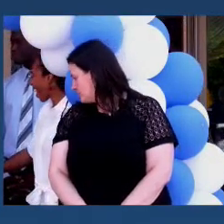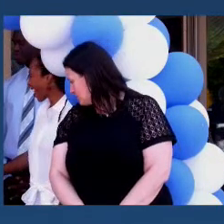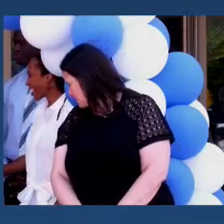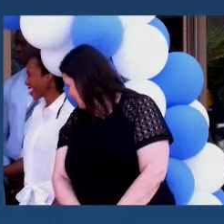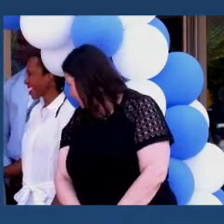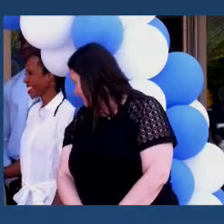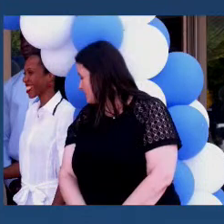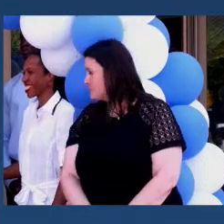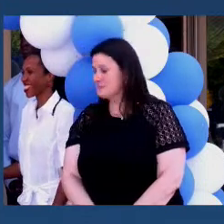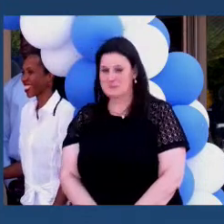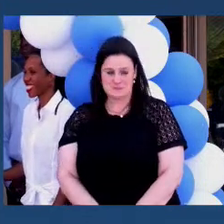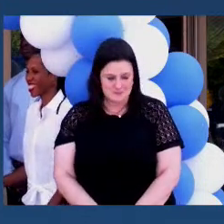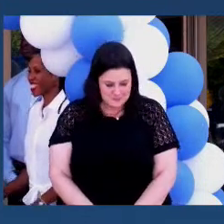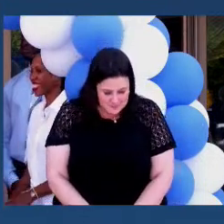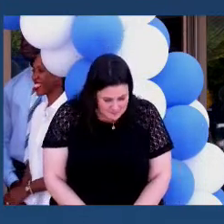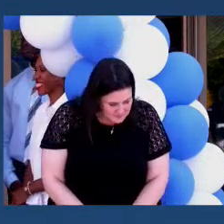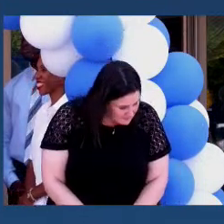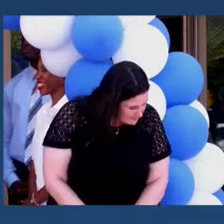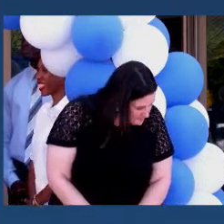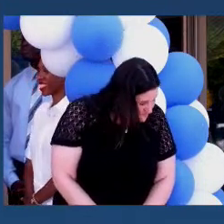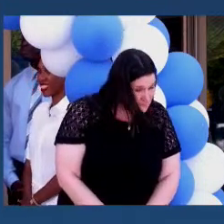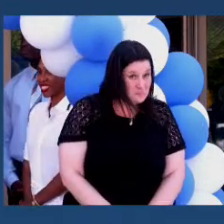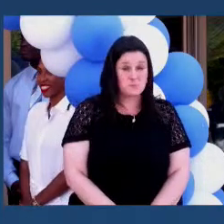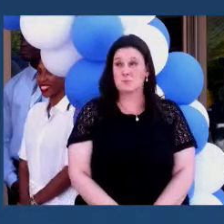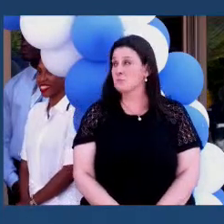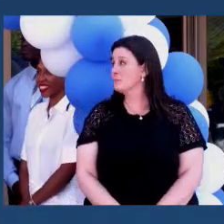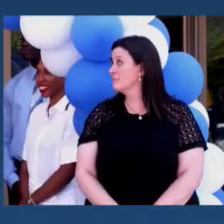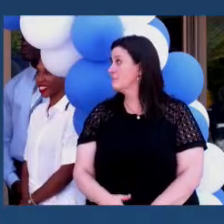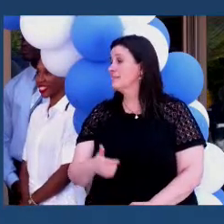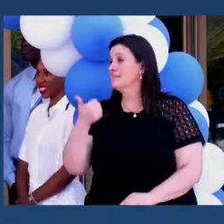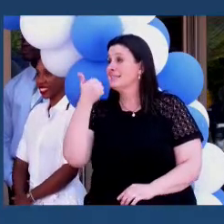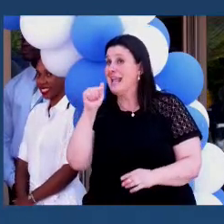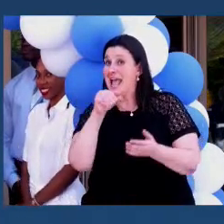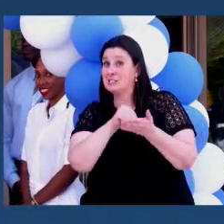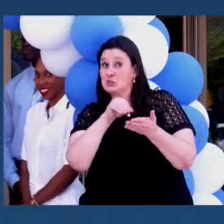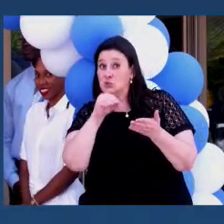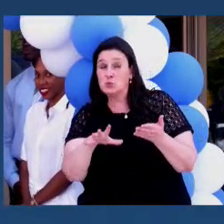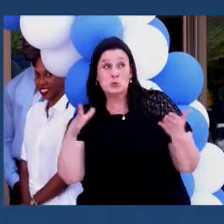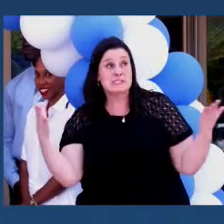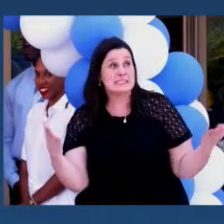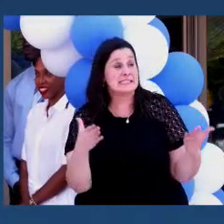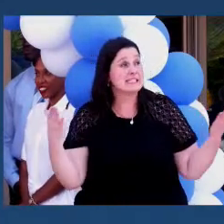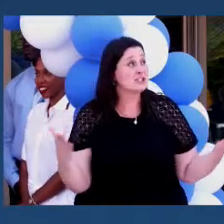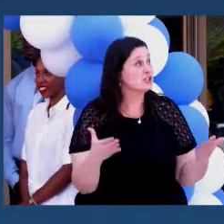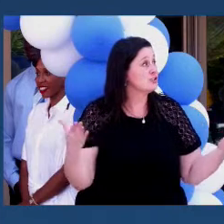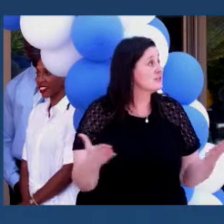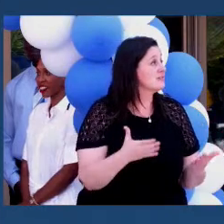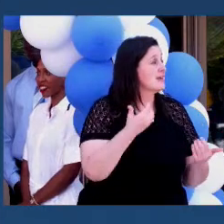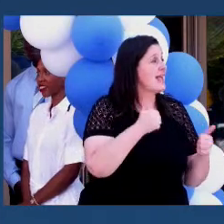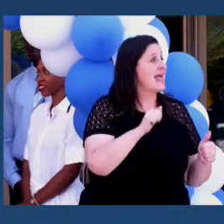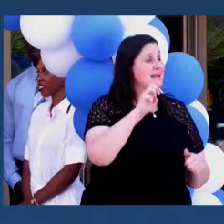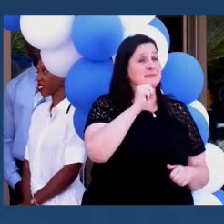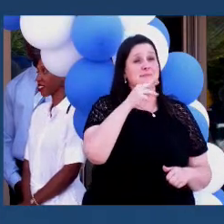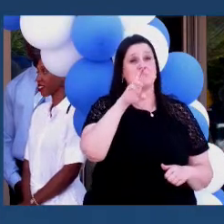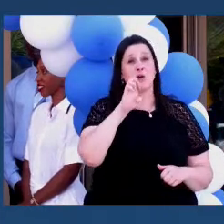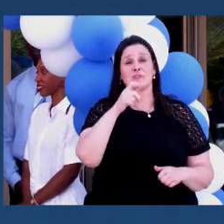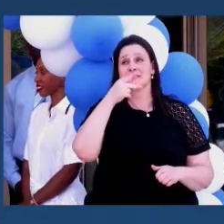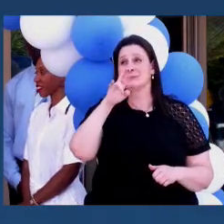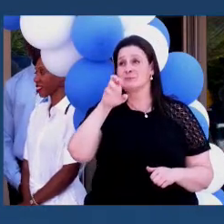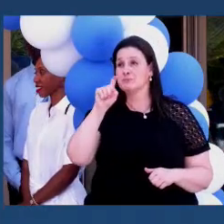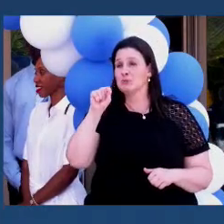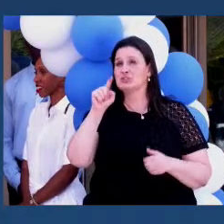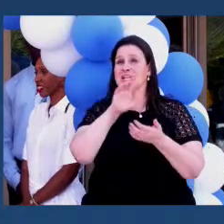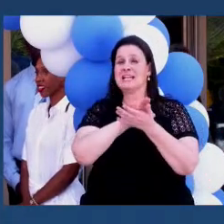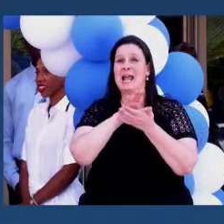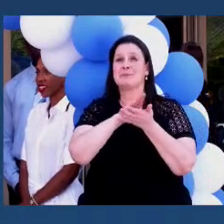All right. Are there any students that are here? Are there any Maurice Pritchett Academy students soon to be